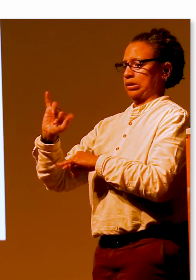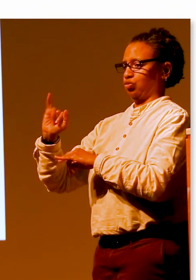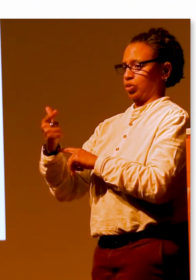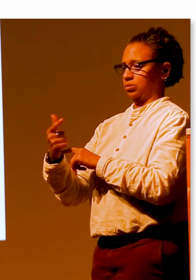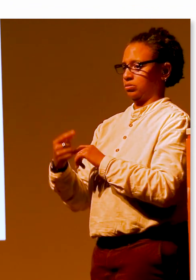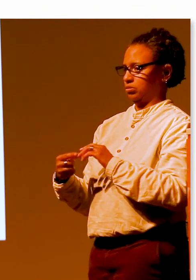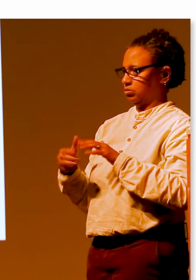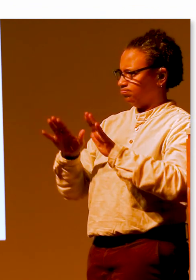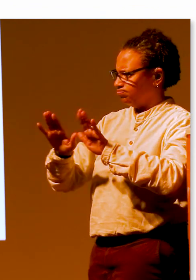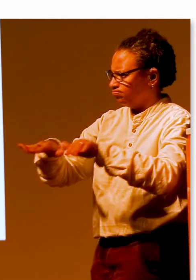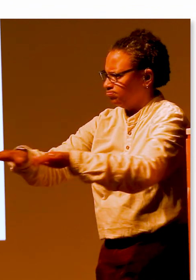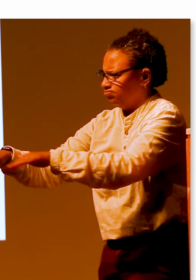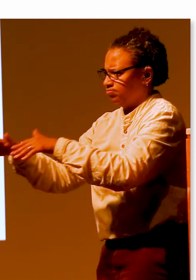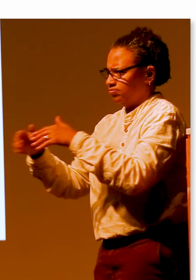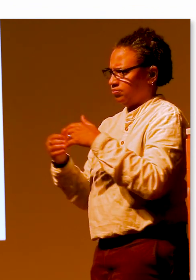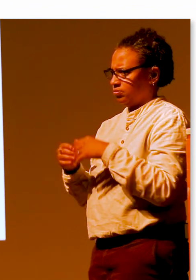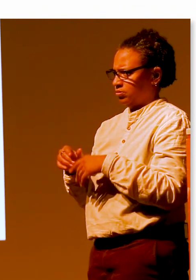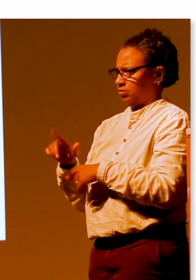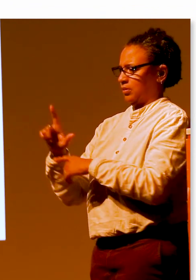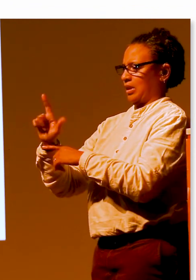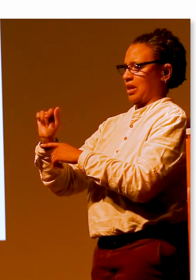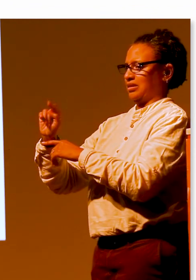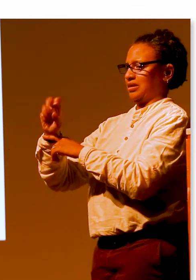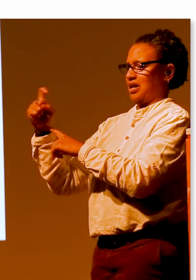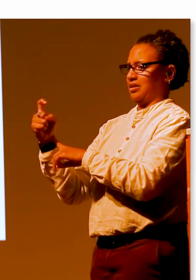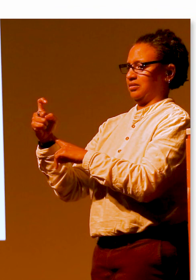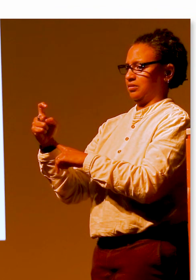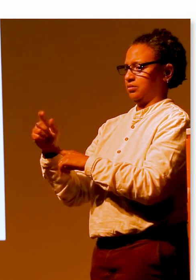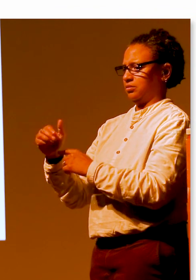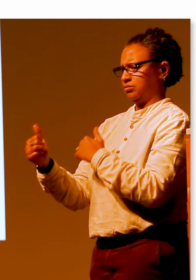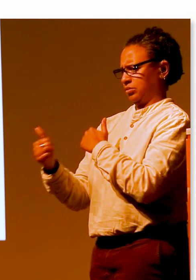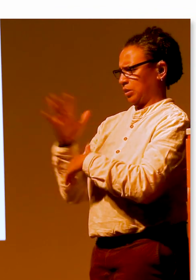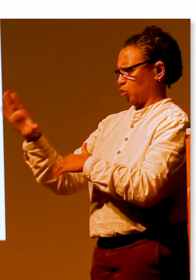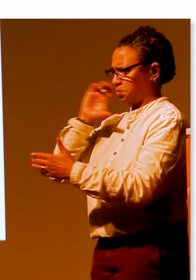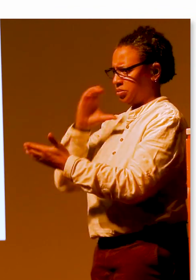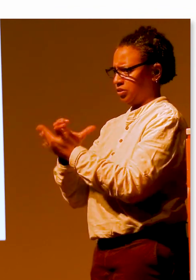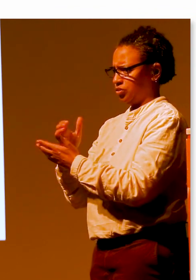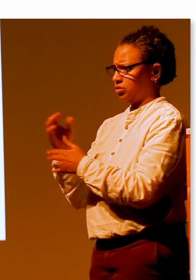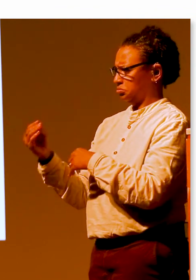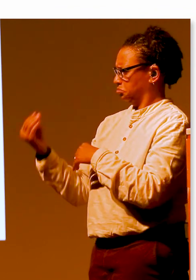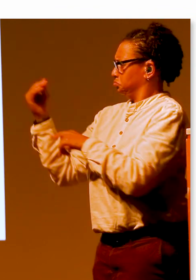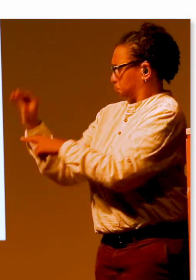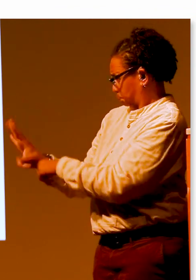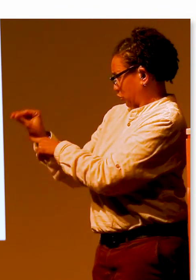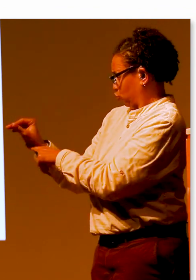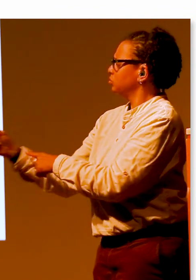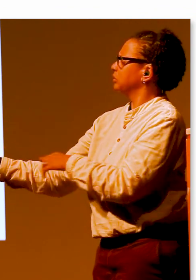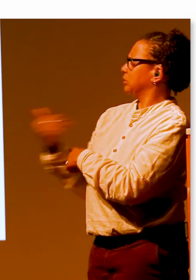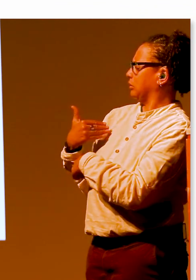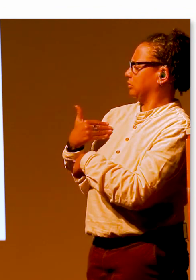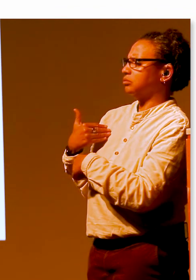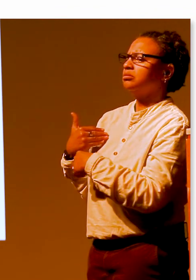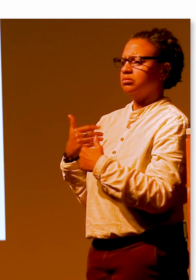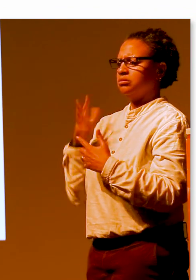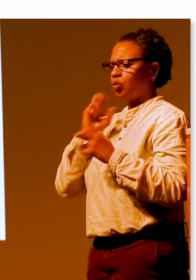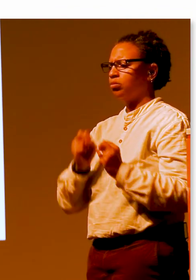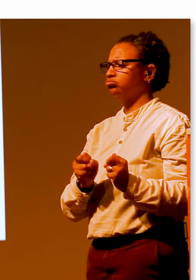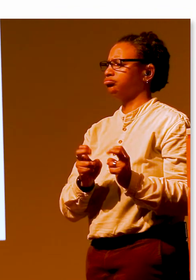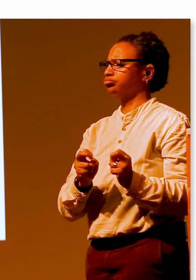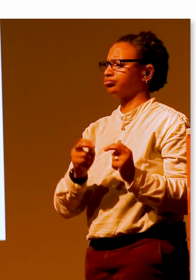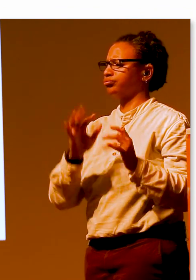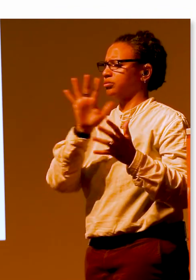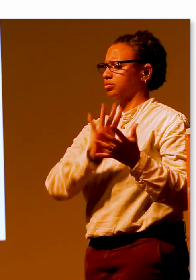to submit their own photos of themselves. And so on the page, and now in a publication that's gorgeous, you'll